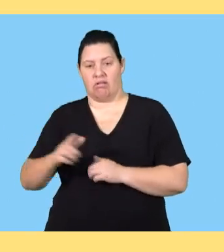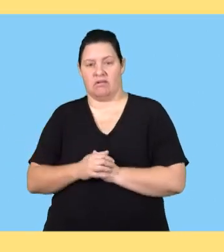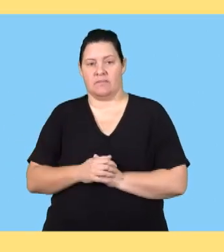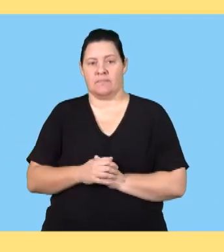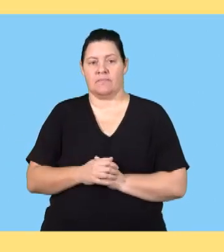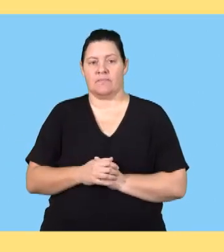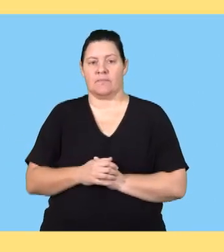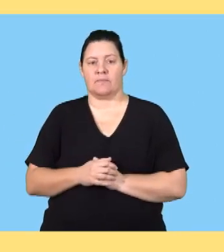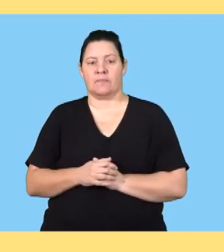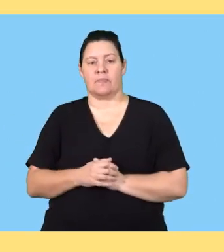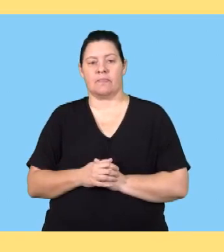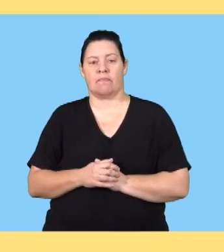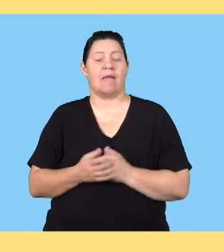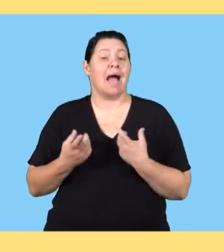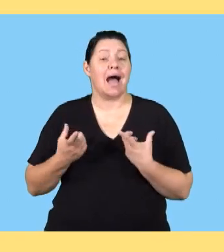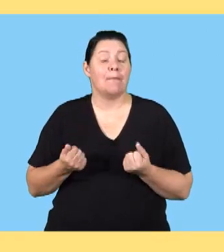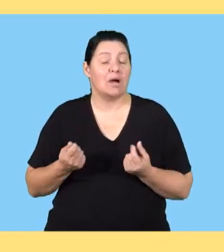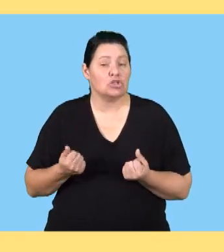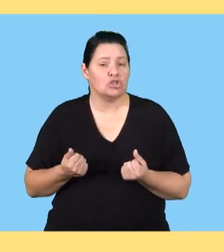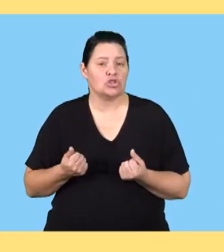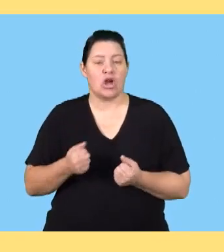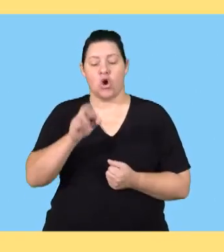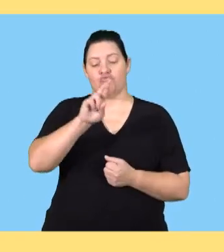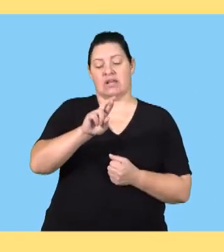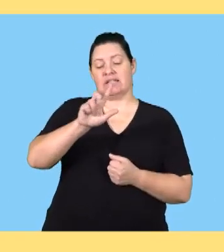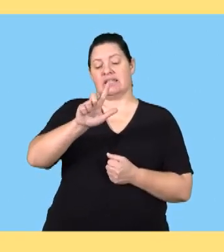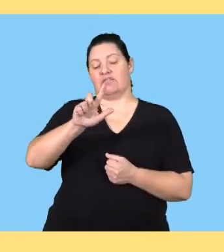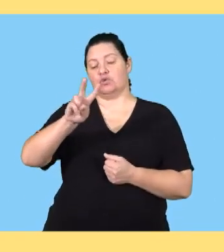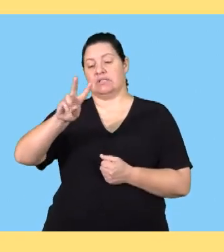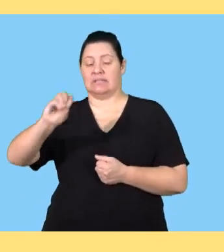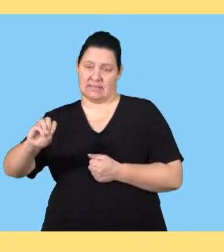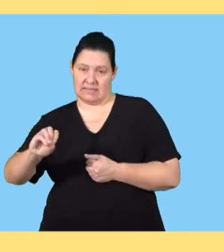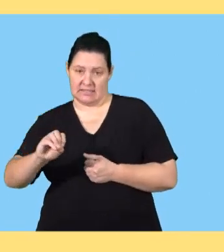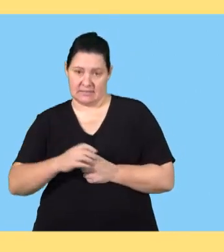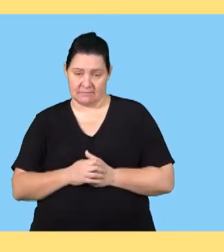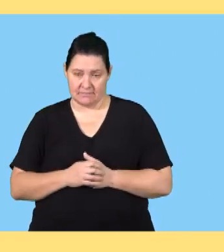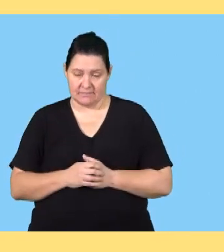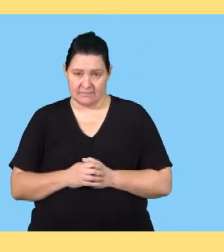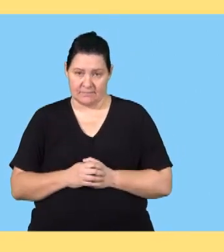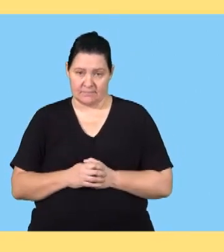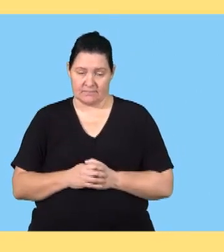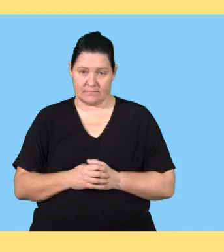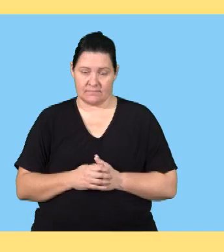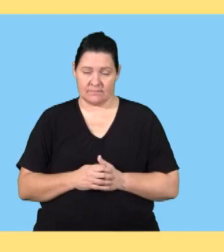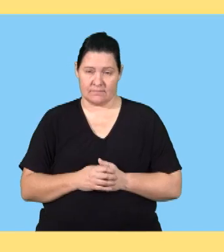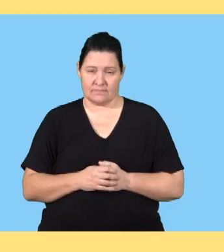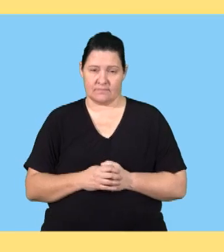Qtro. And then, how much was the credit note for?